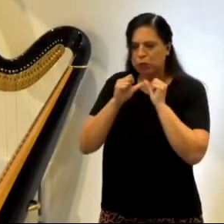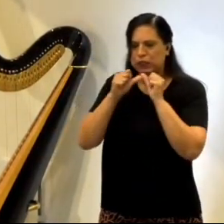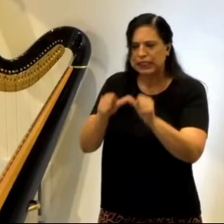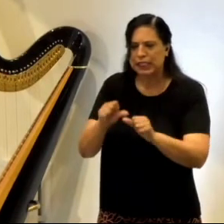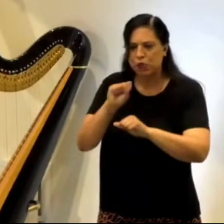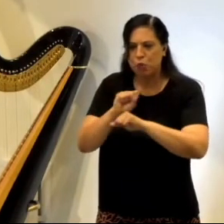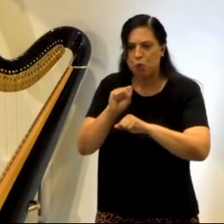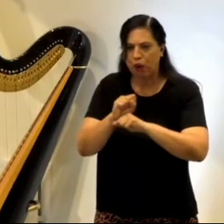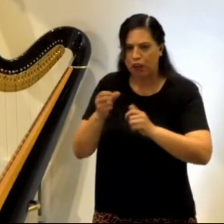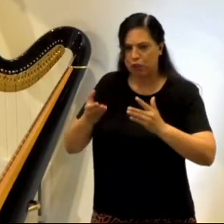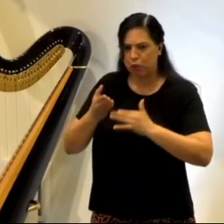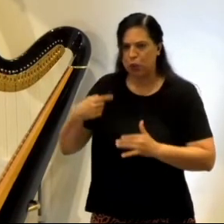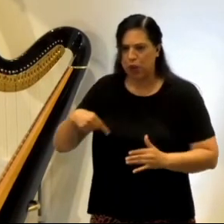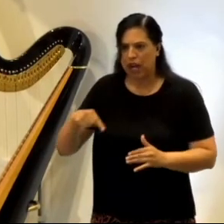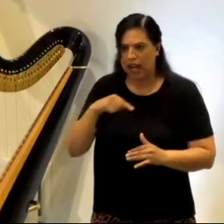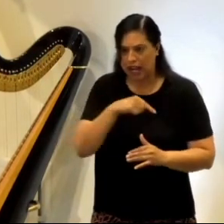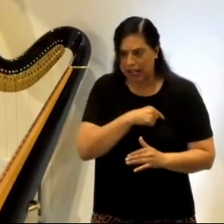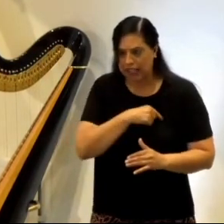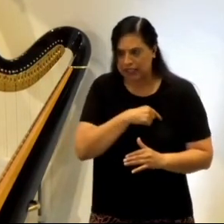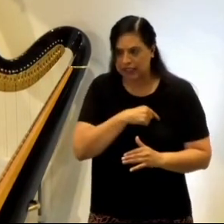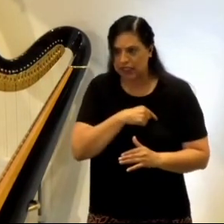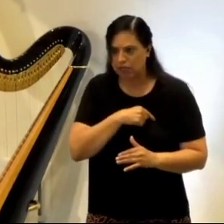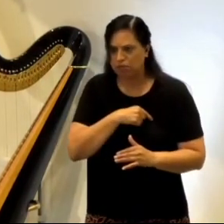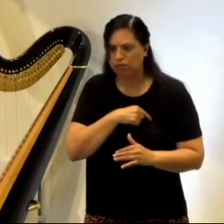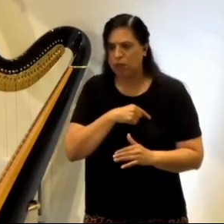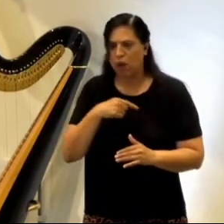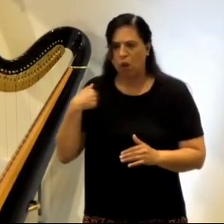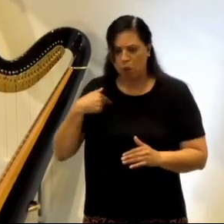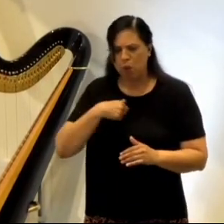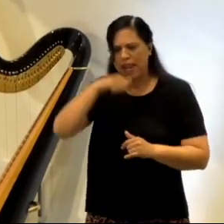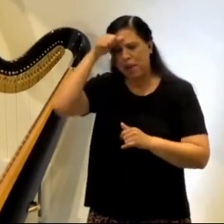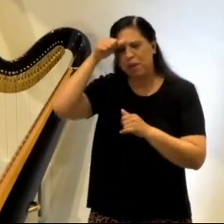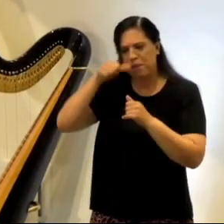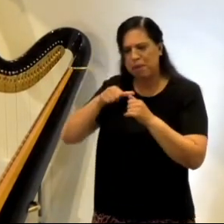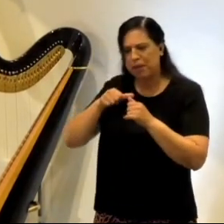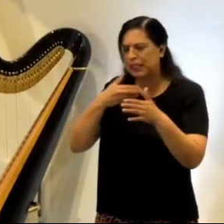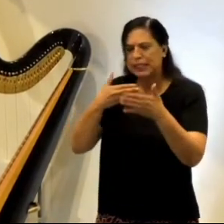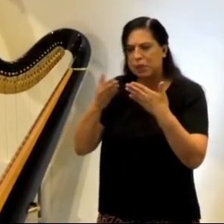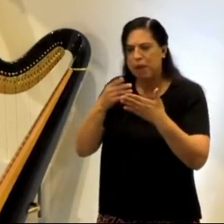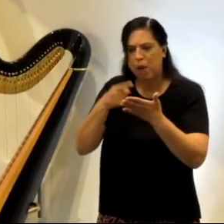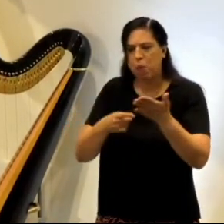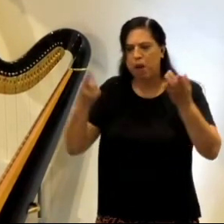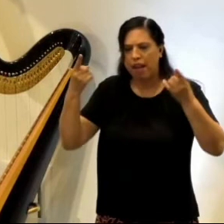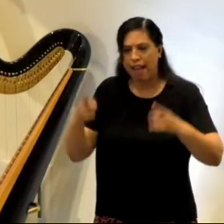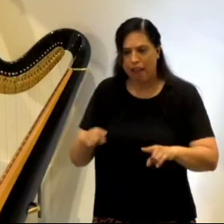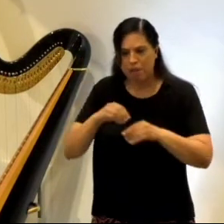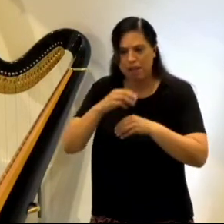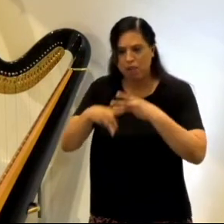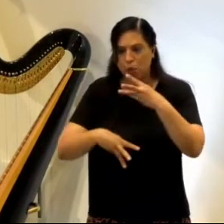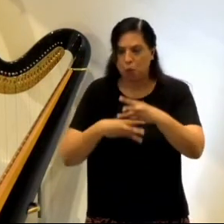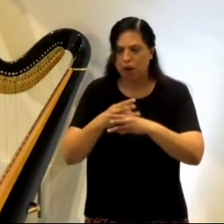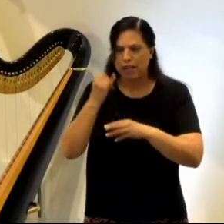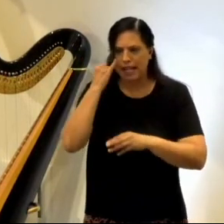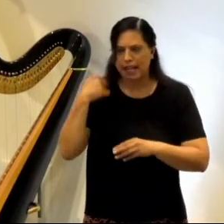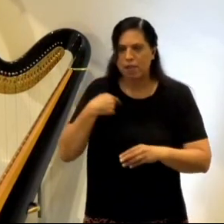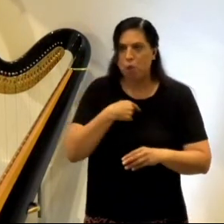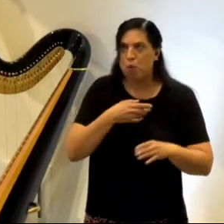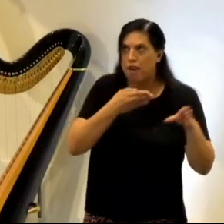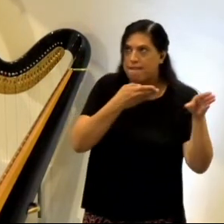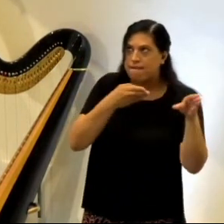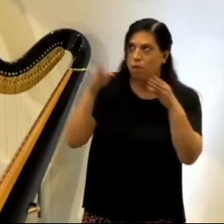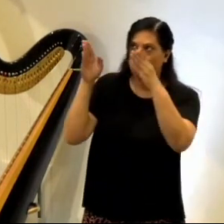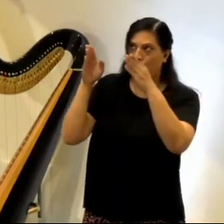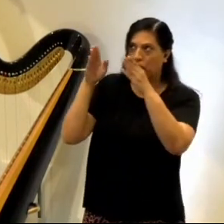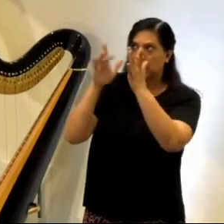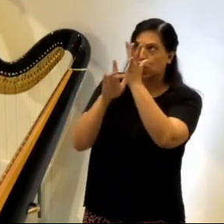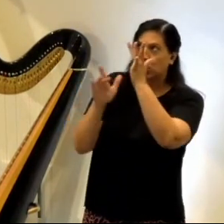too. And we've been reminded that no matter what's happening in this sin-broken world, as long as we keep our eyes fixed on Jesus and